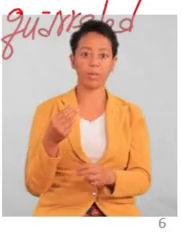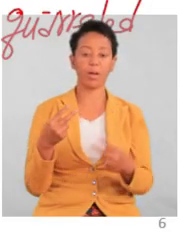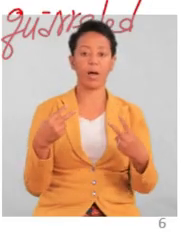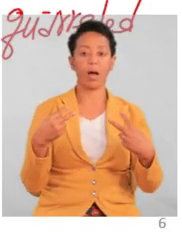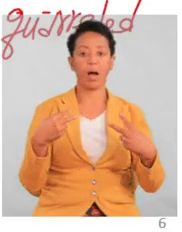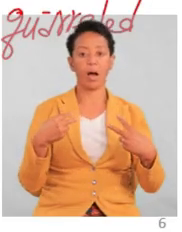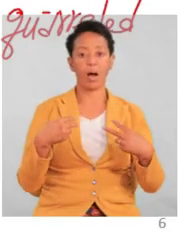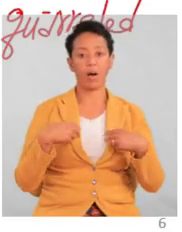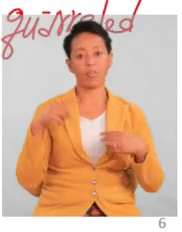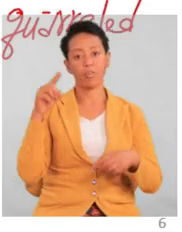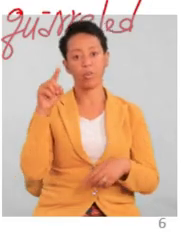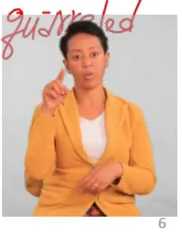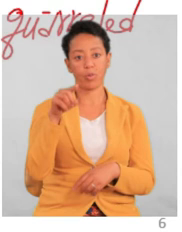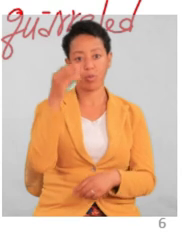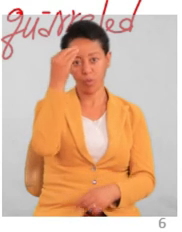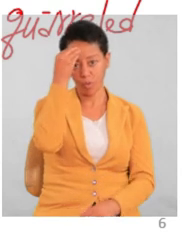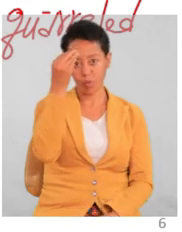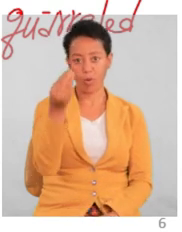forgotten? F or